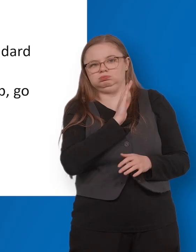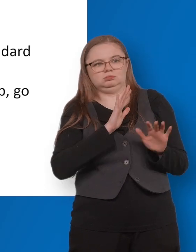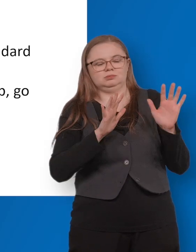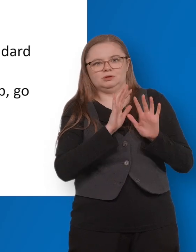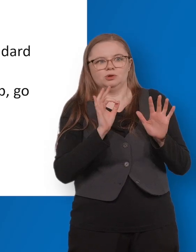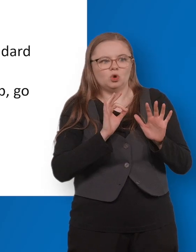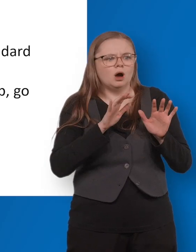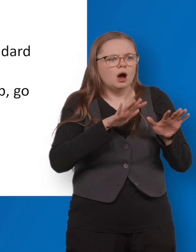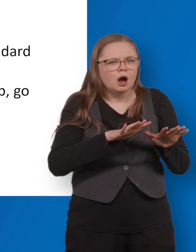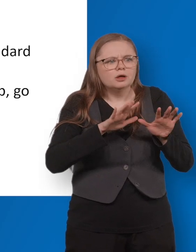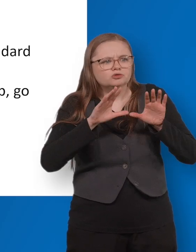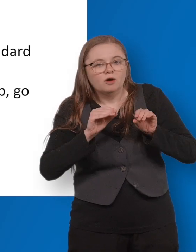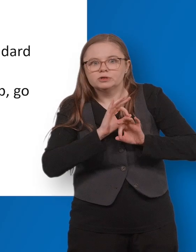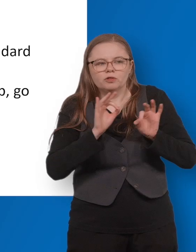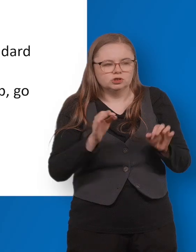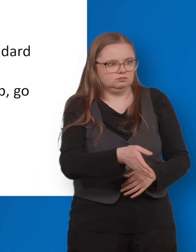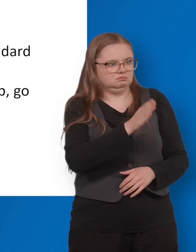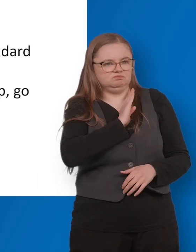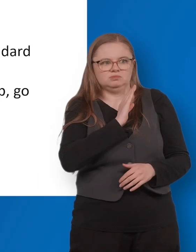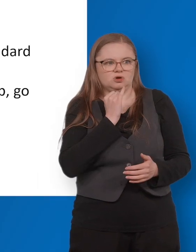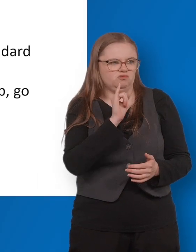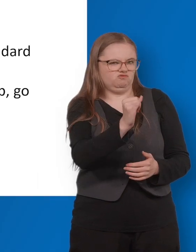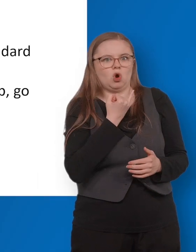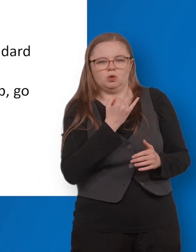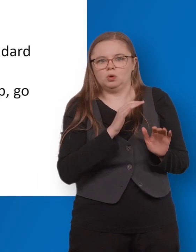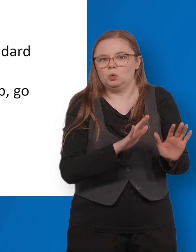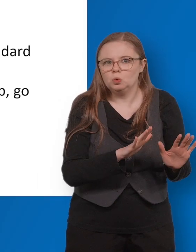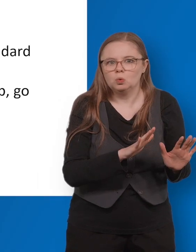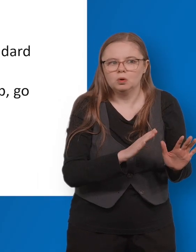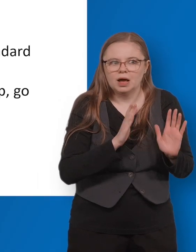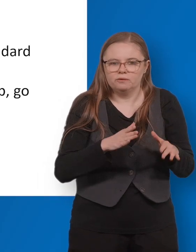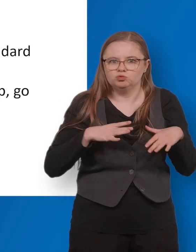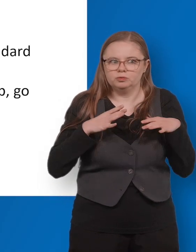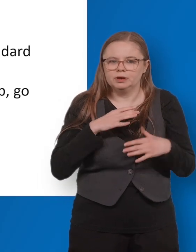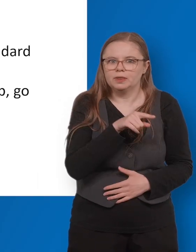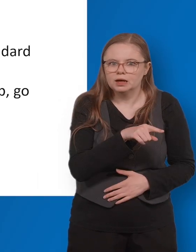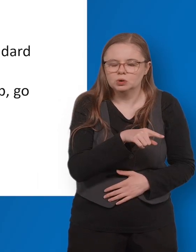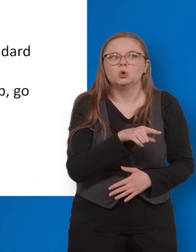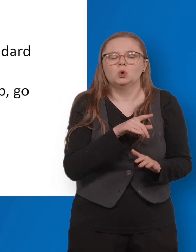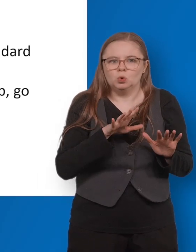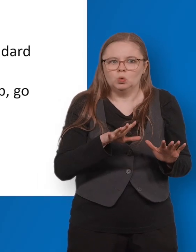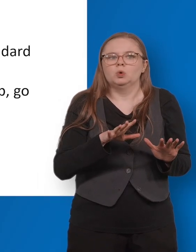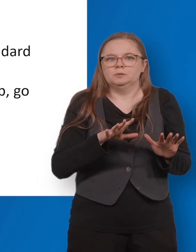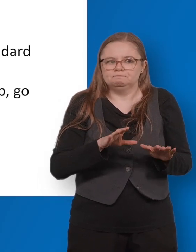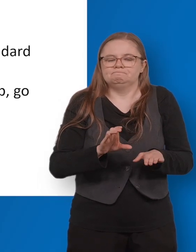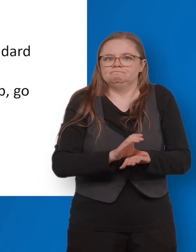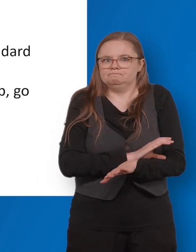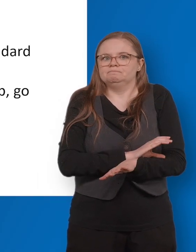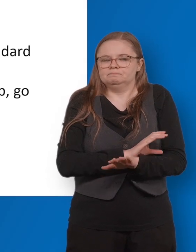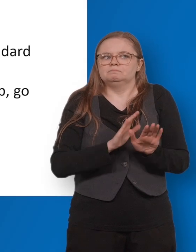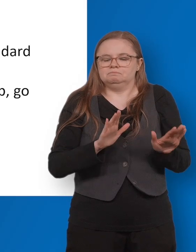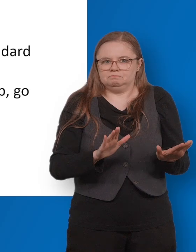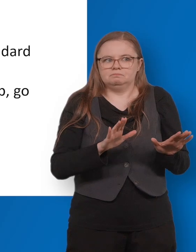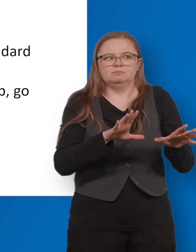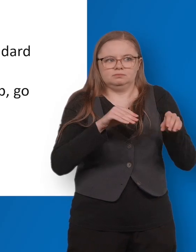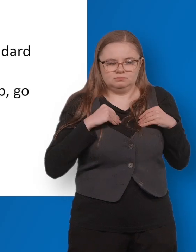wrong. And you have to prepare for yourself for that, right? You have to be psychologically robust to take it.